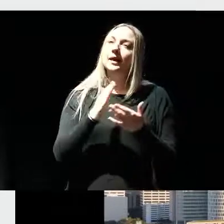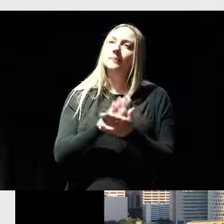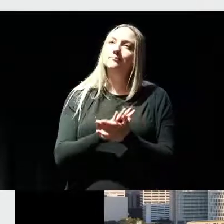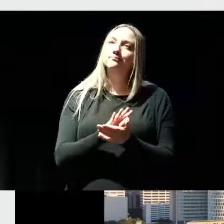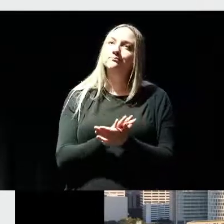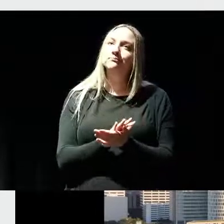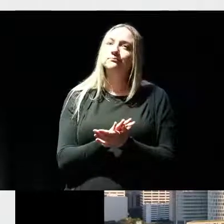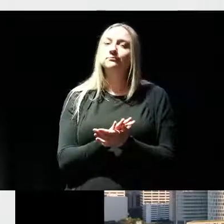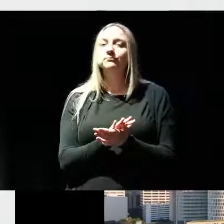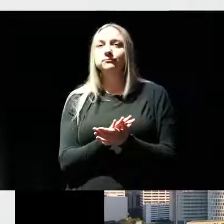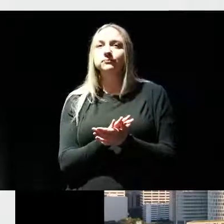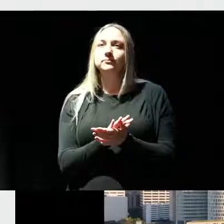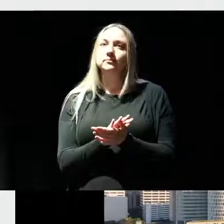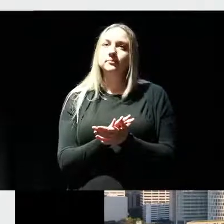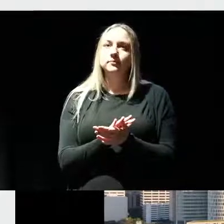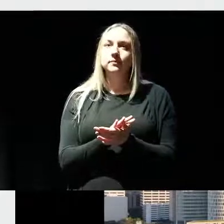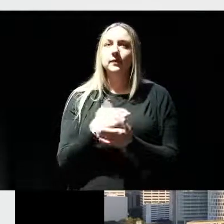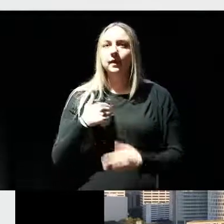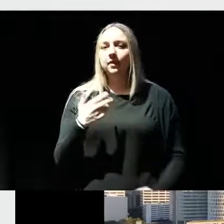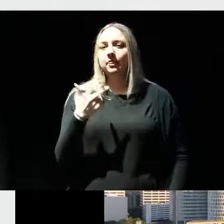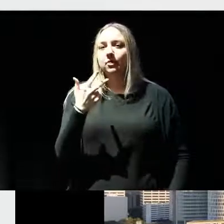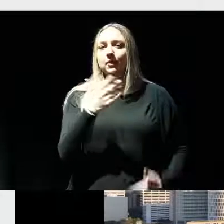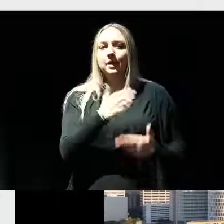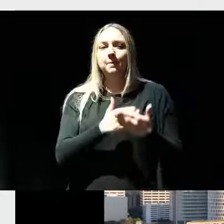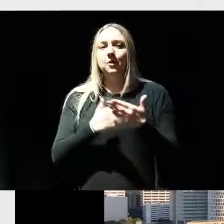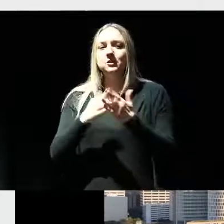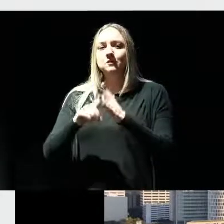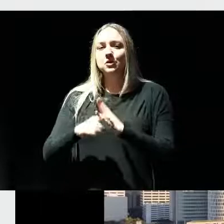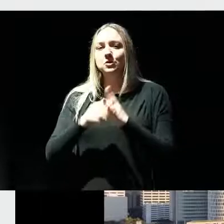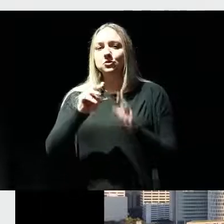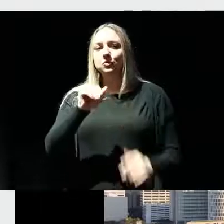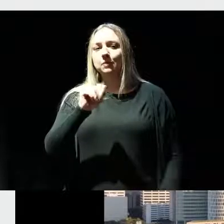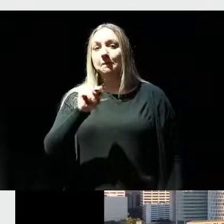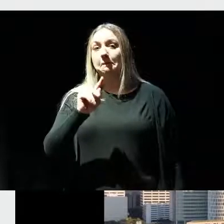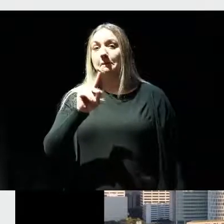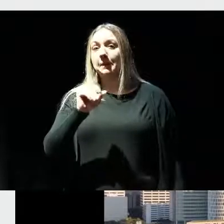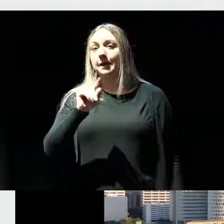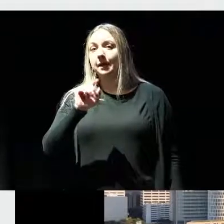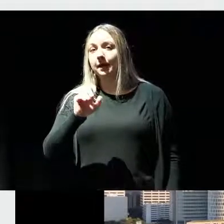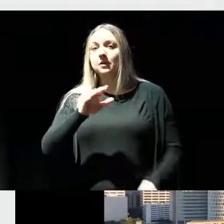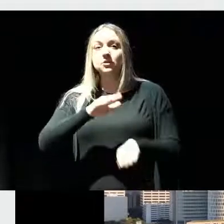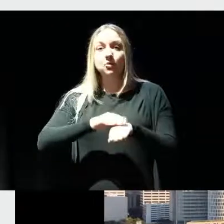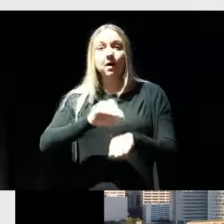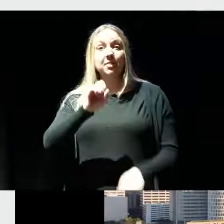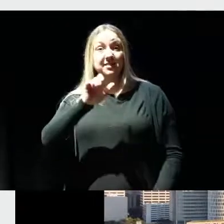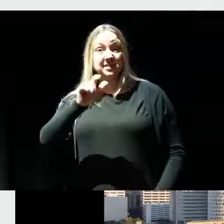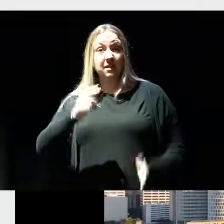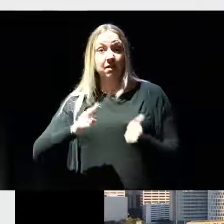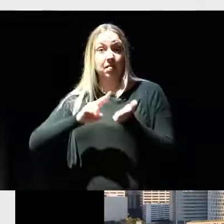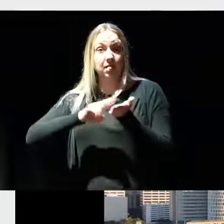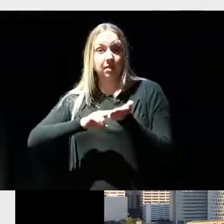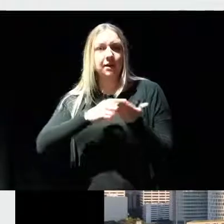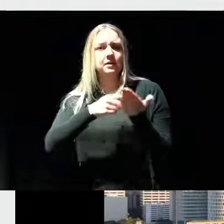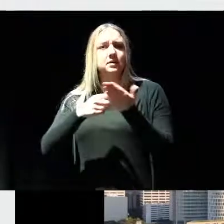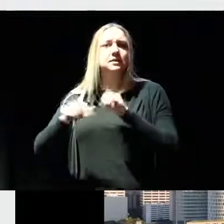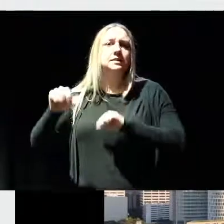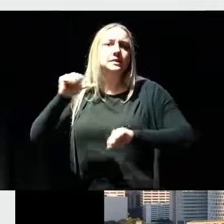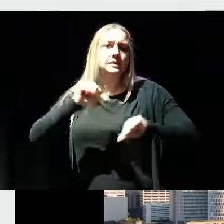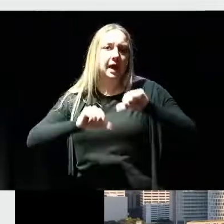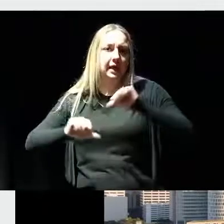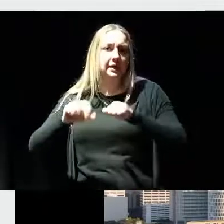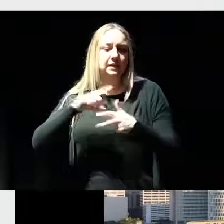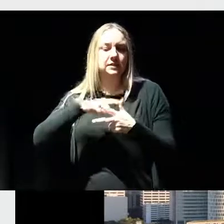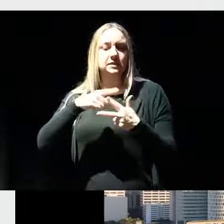pieces of its original mandate. On its seal, it talks about science, letters, and